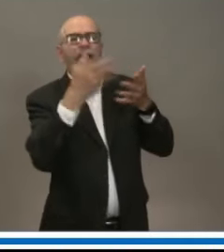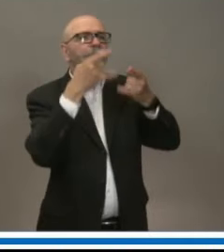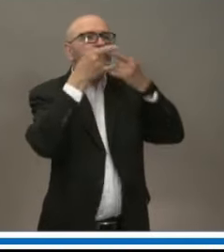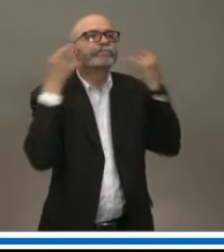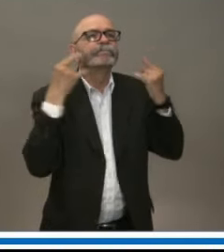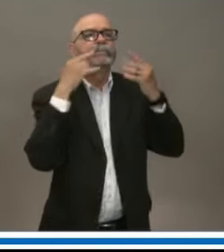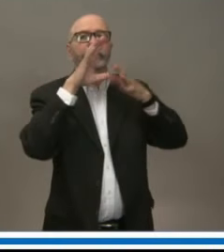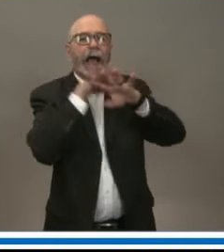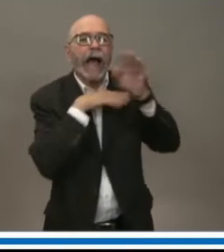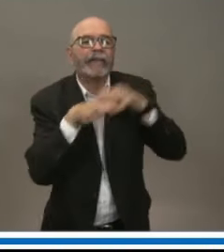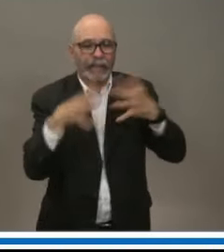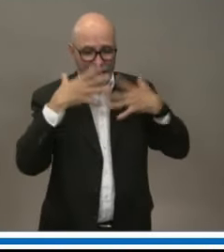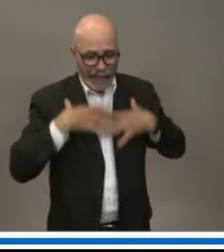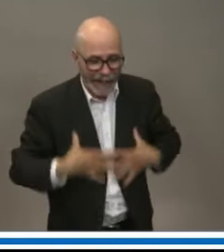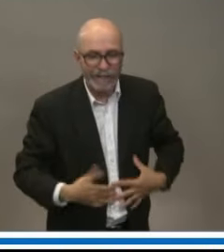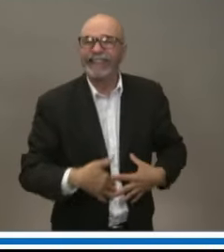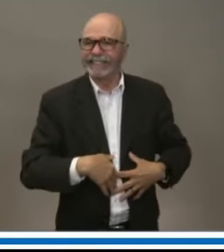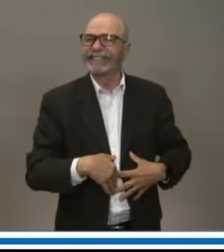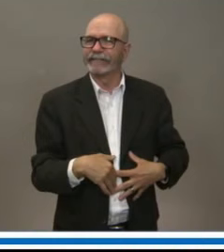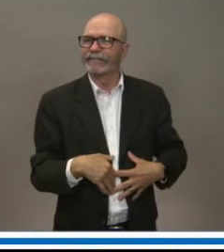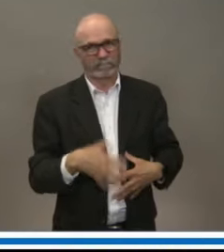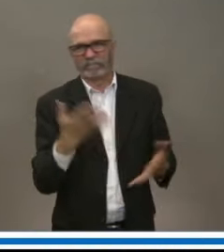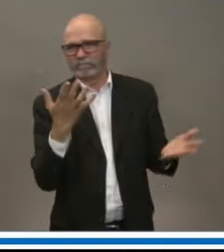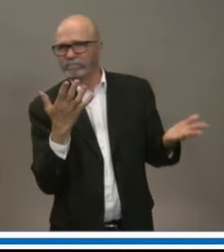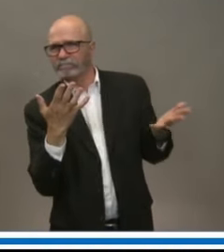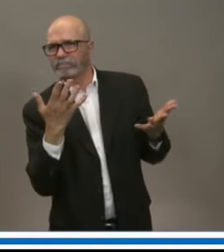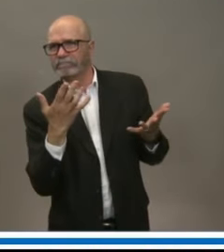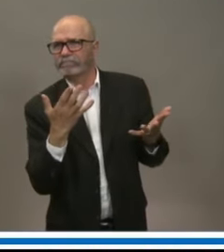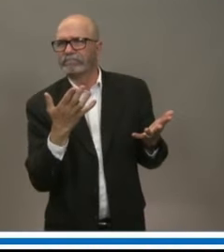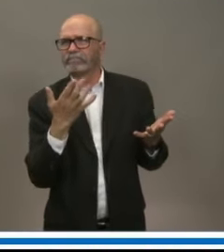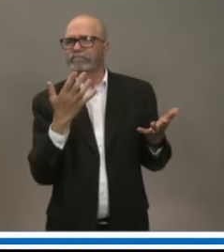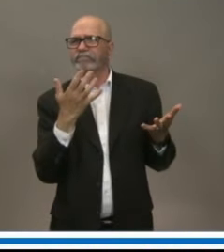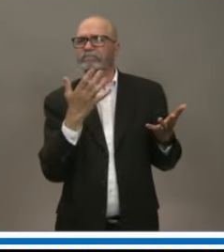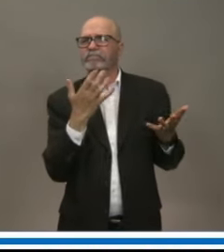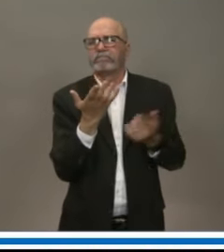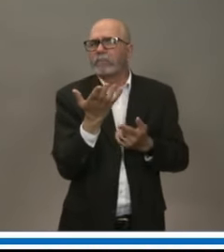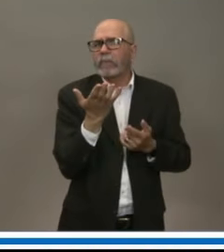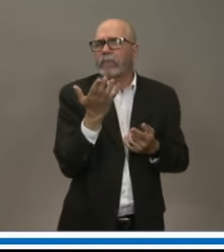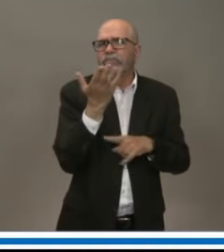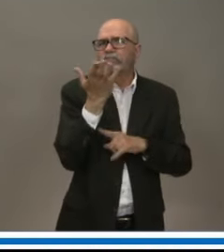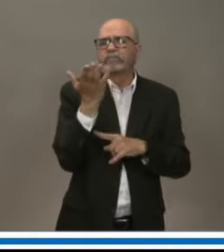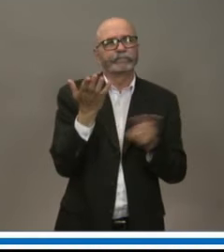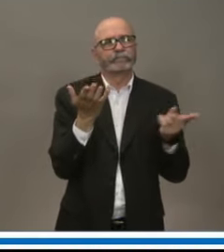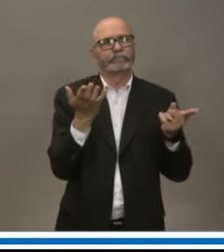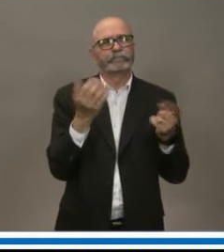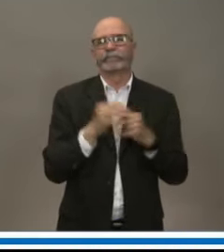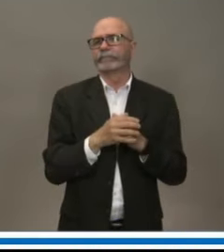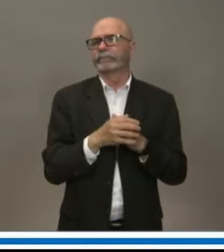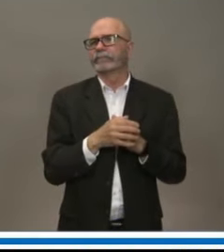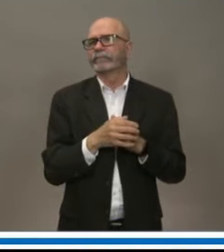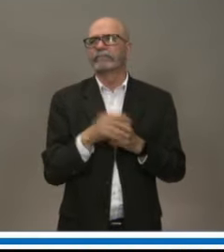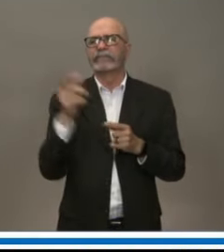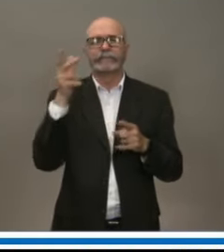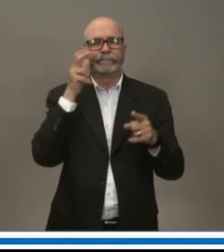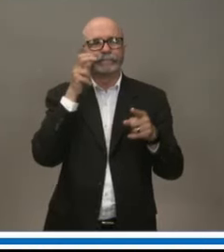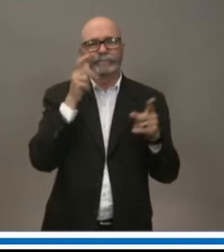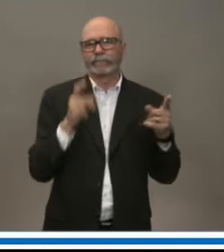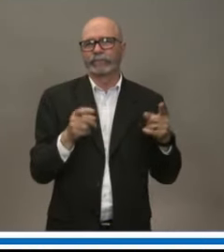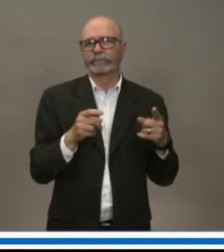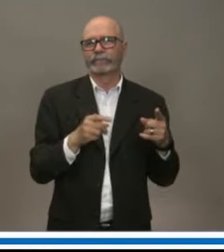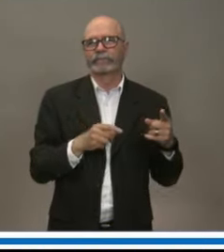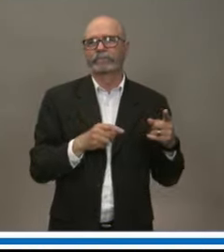why are you opposed to have those on the front line of this pandemic, those you praise for the good